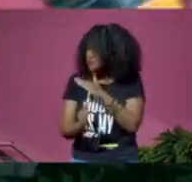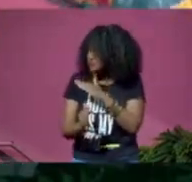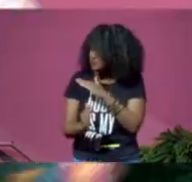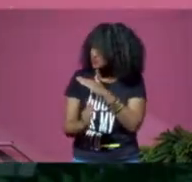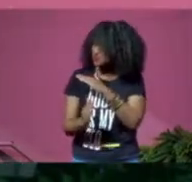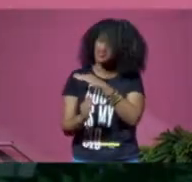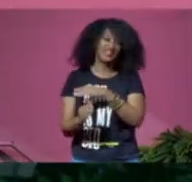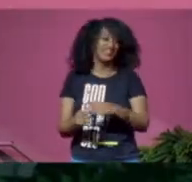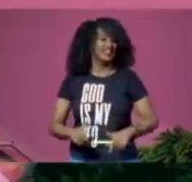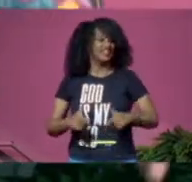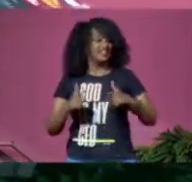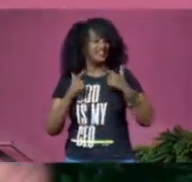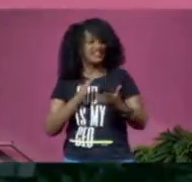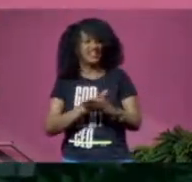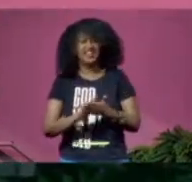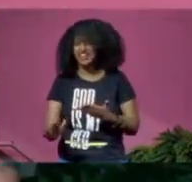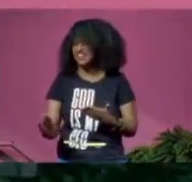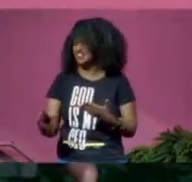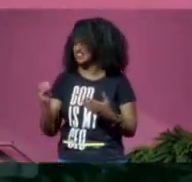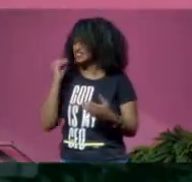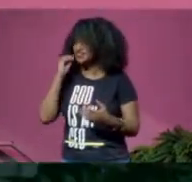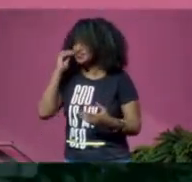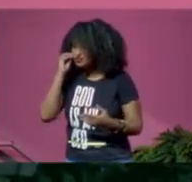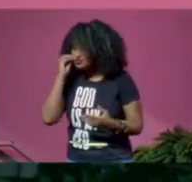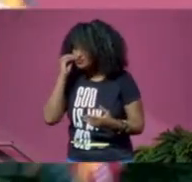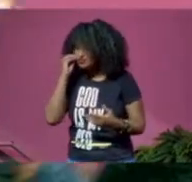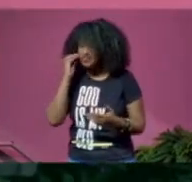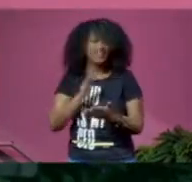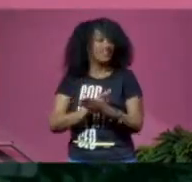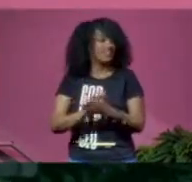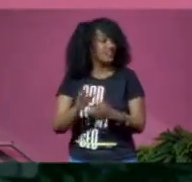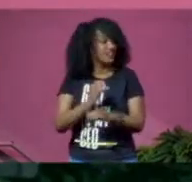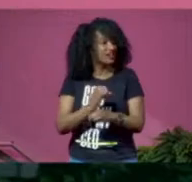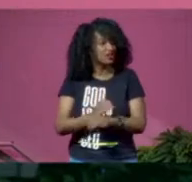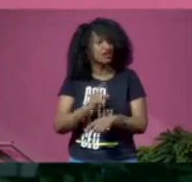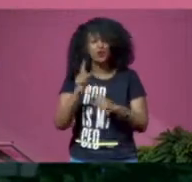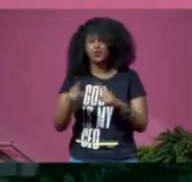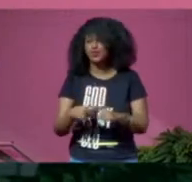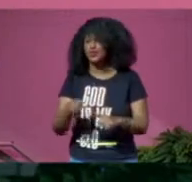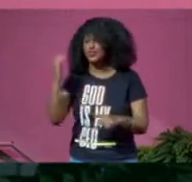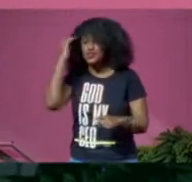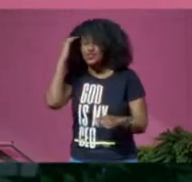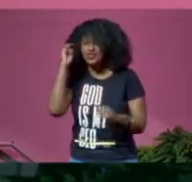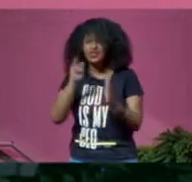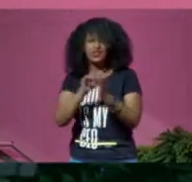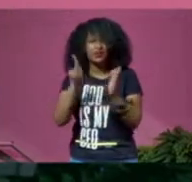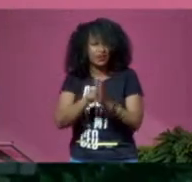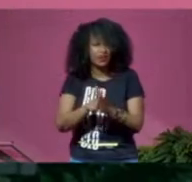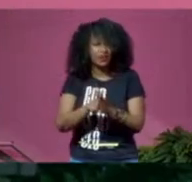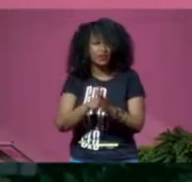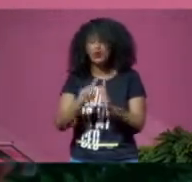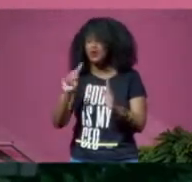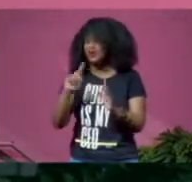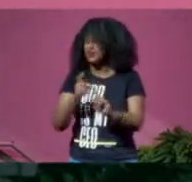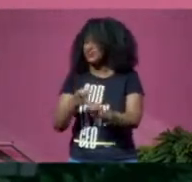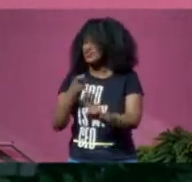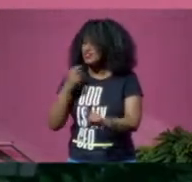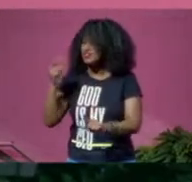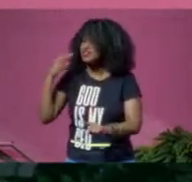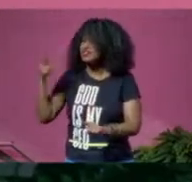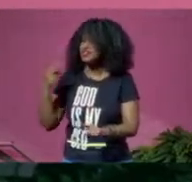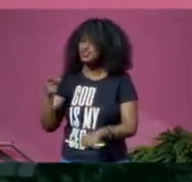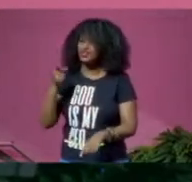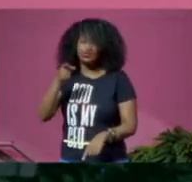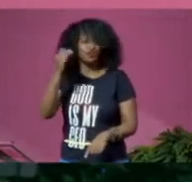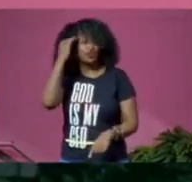house and drive a nice car. And so when you know who you are and where you came from, you know that somebody paved the way